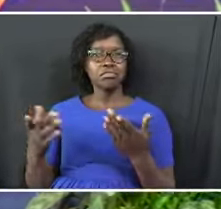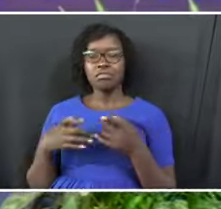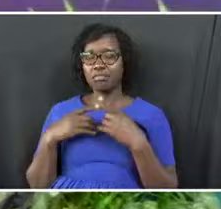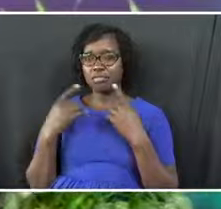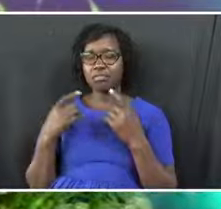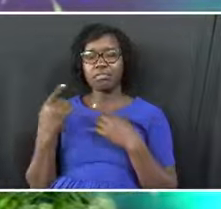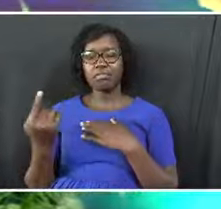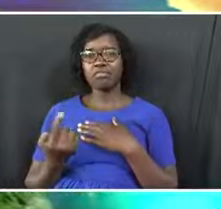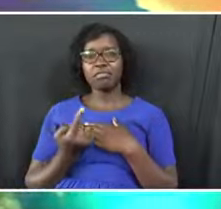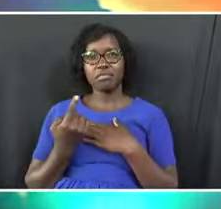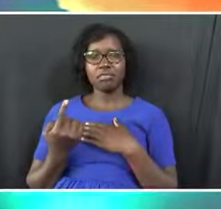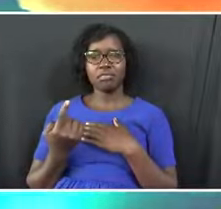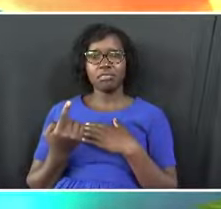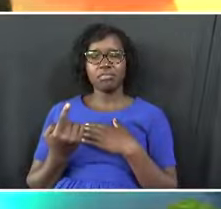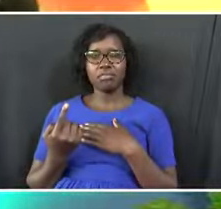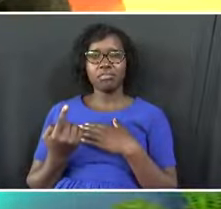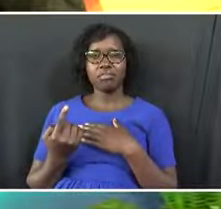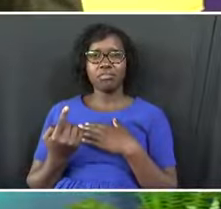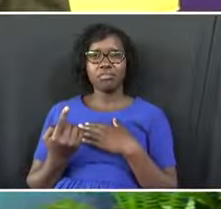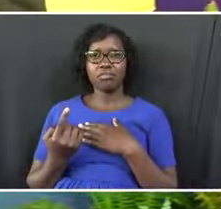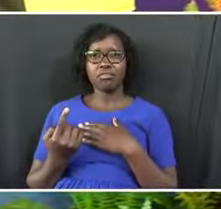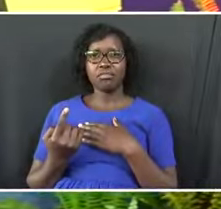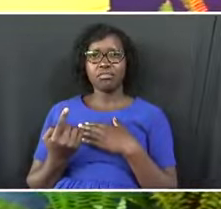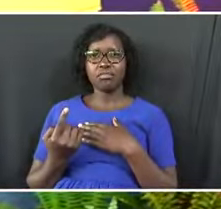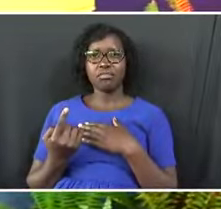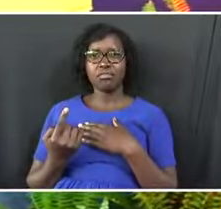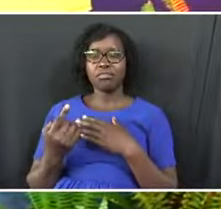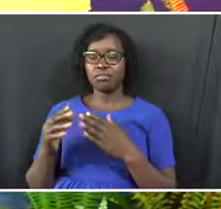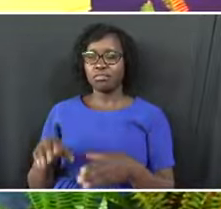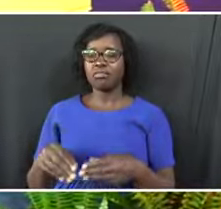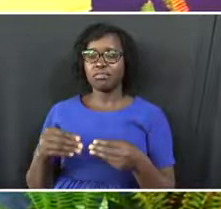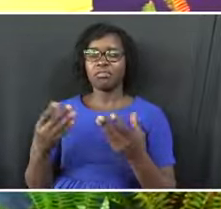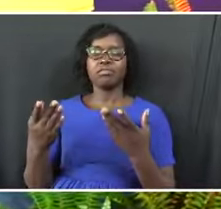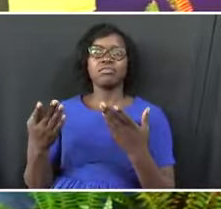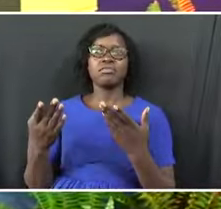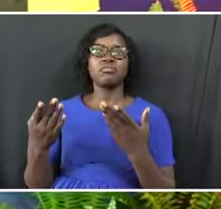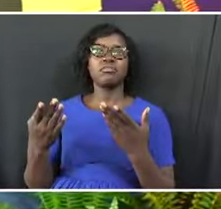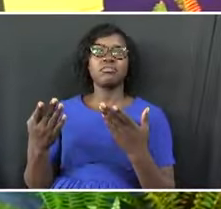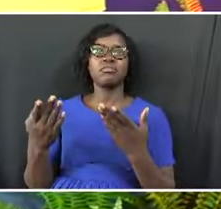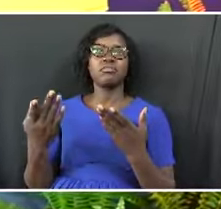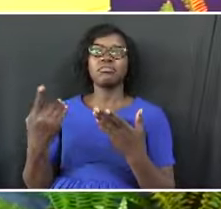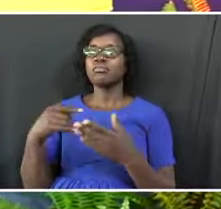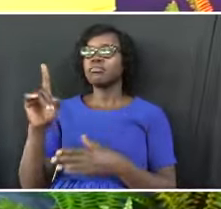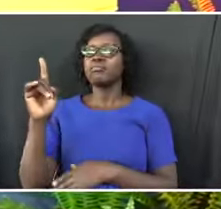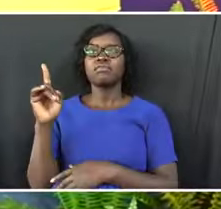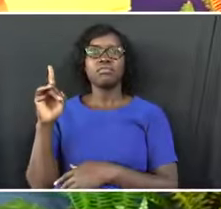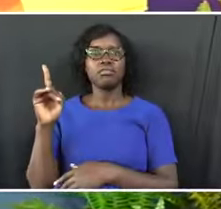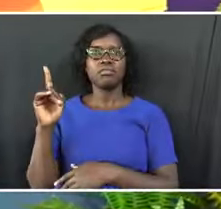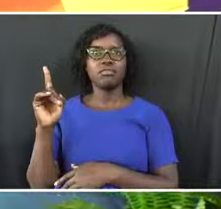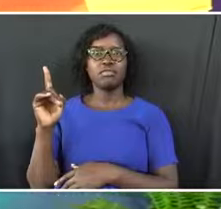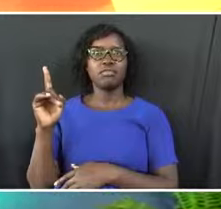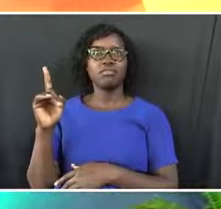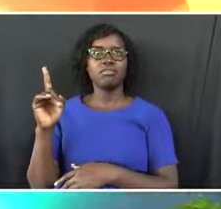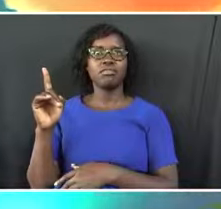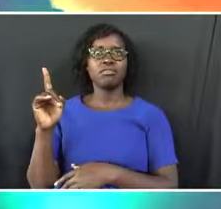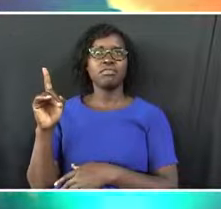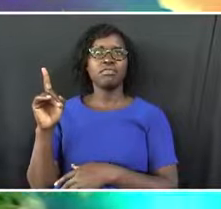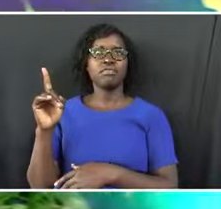the sin only Abel committed, it is because Abel did what was right.